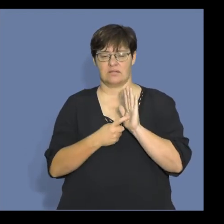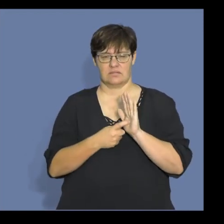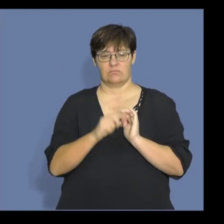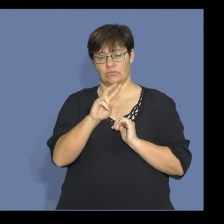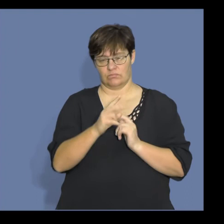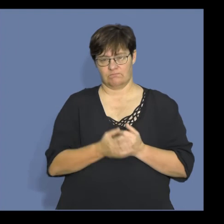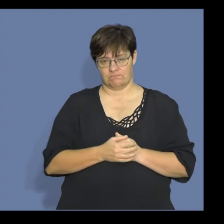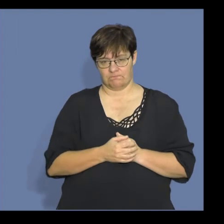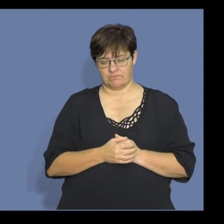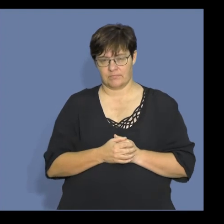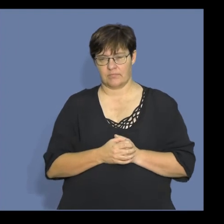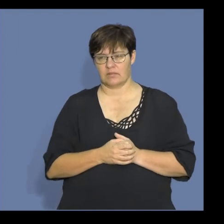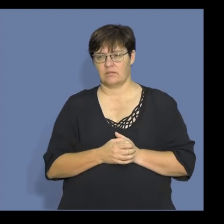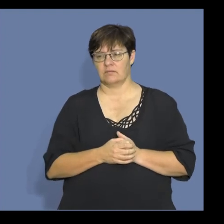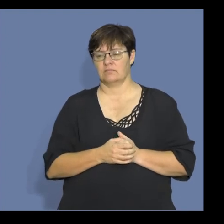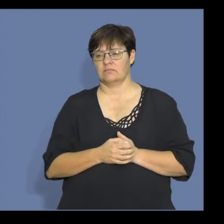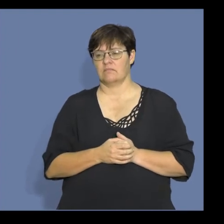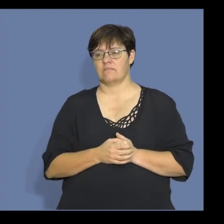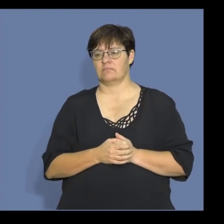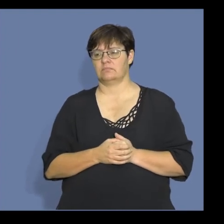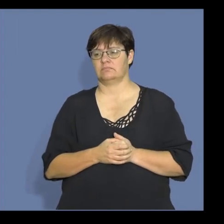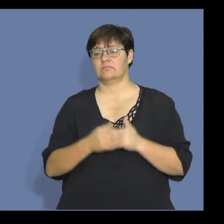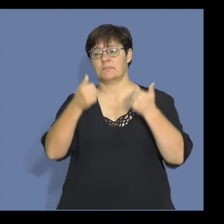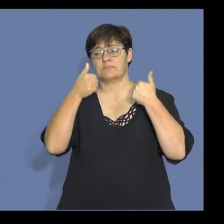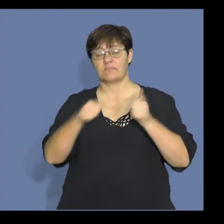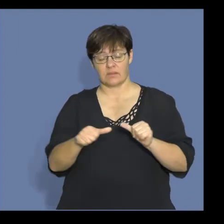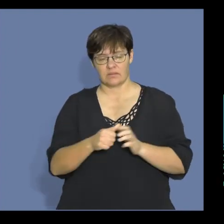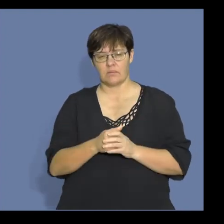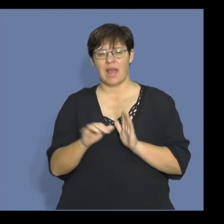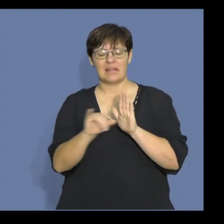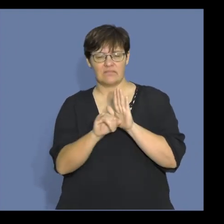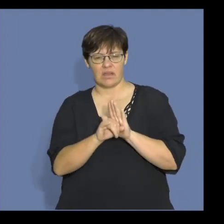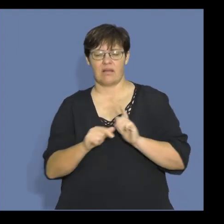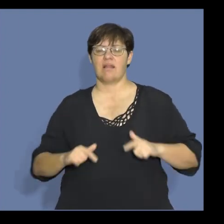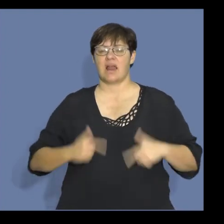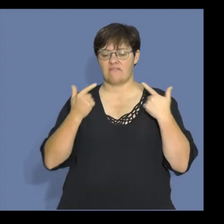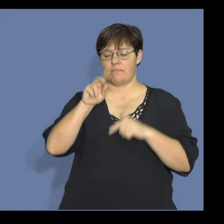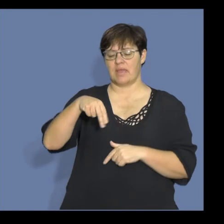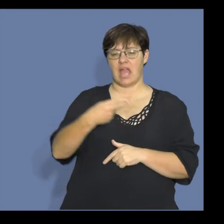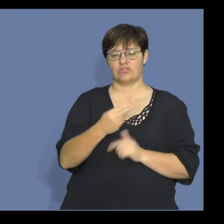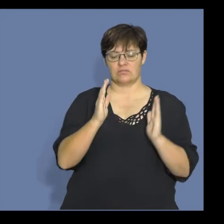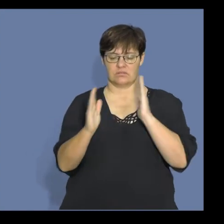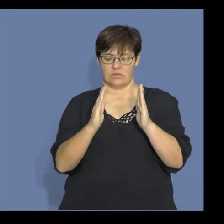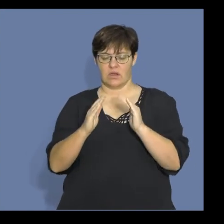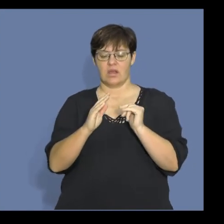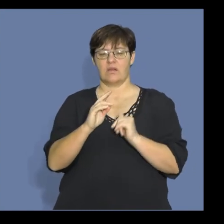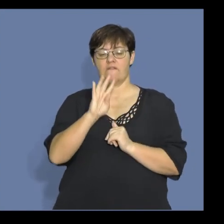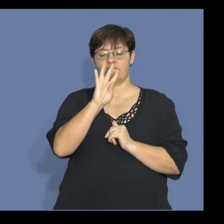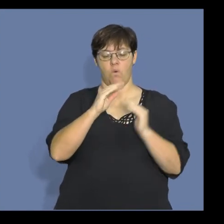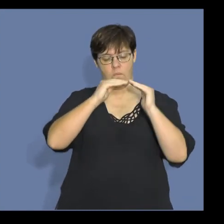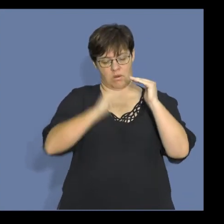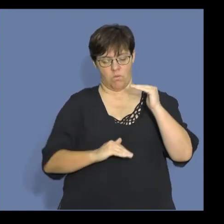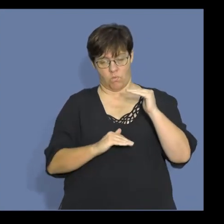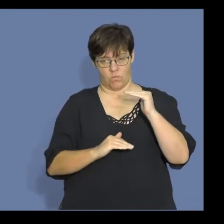you 2 marks to that. The next species we've got to identify can survive in a pH concentrations